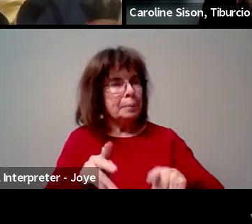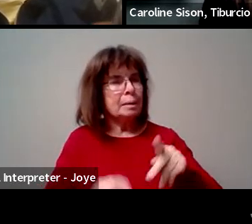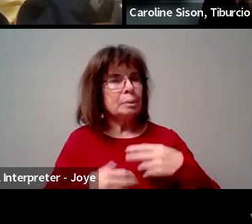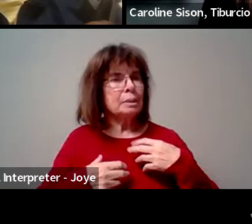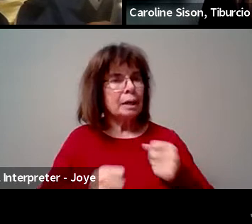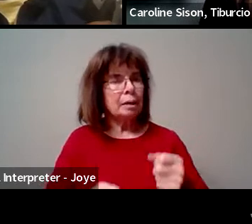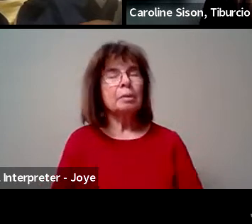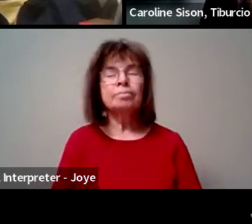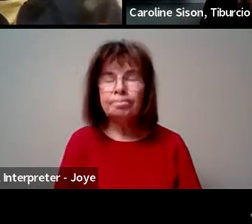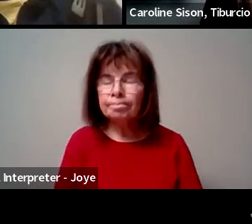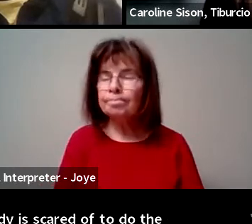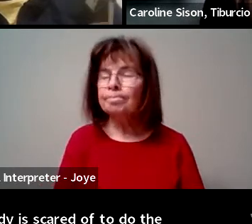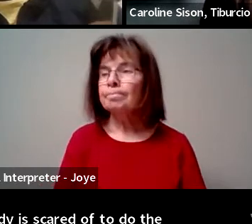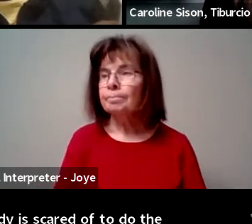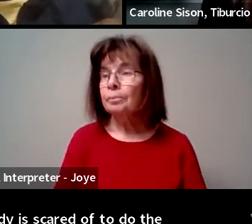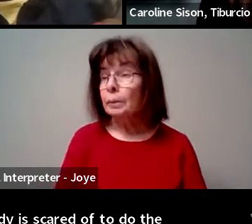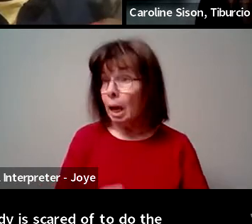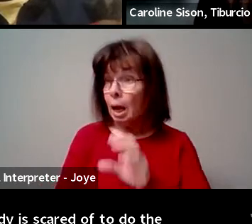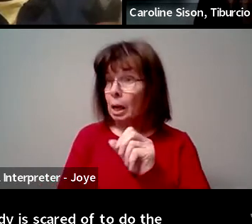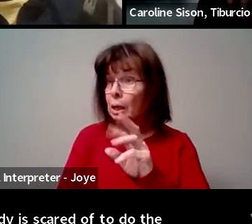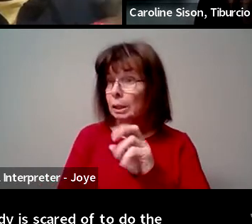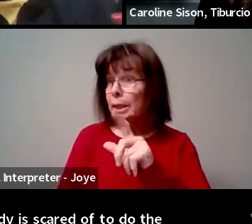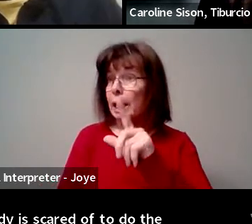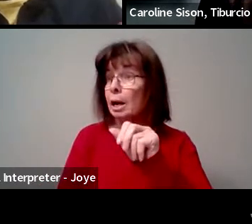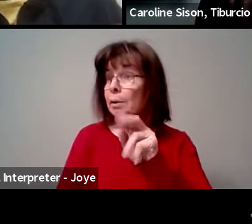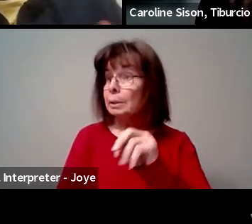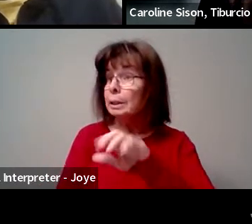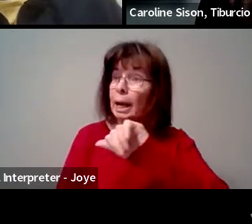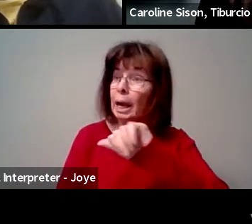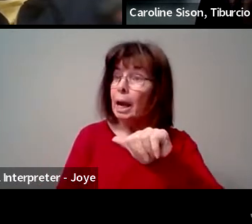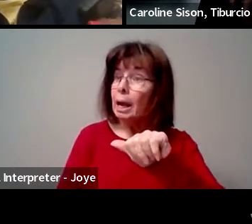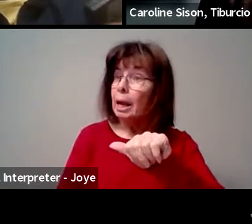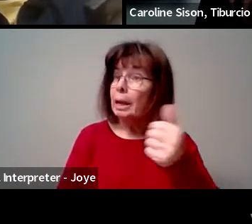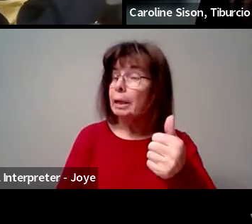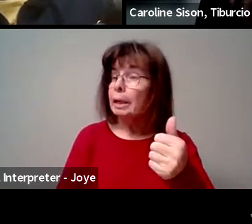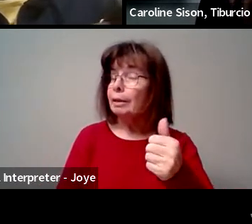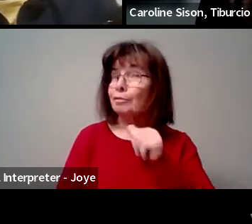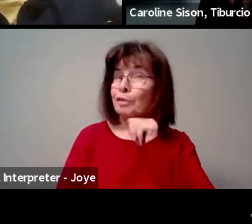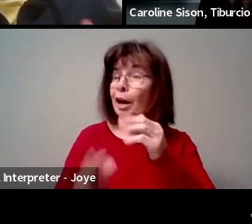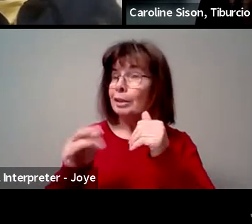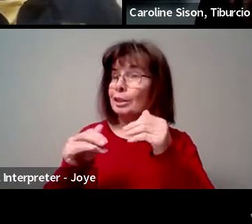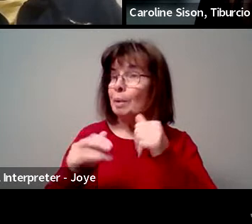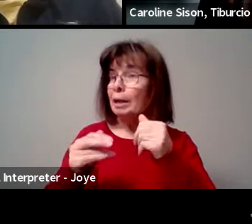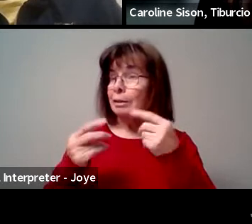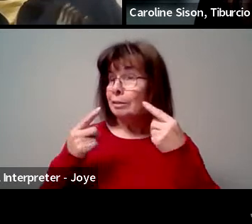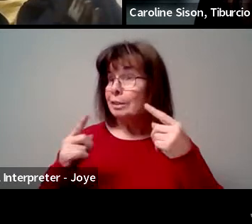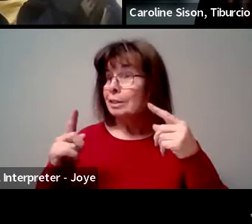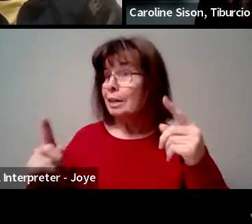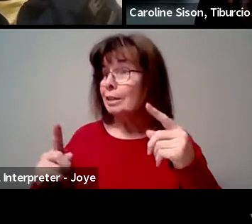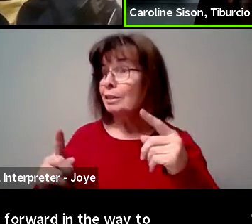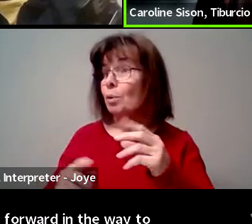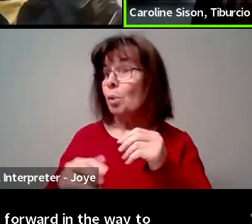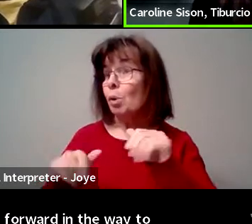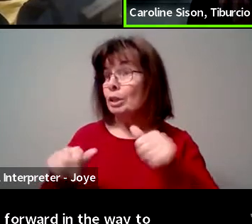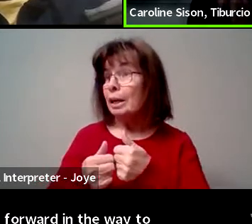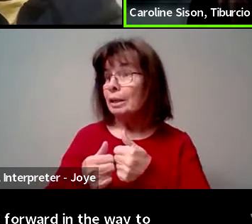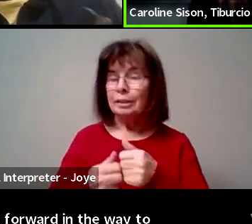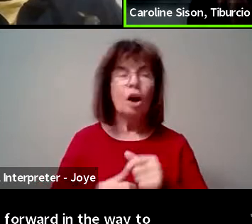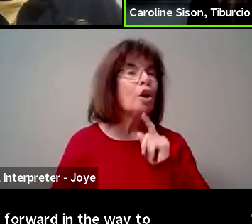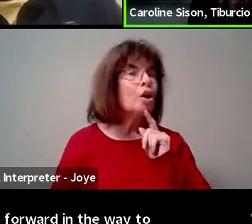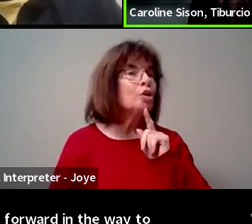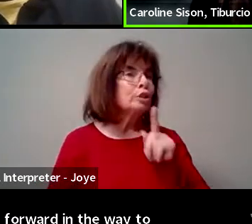Great. And Caroline, any unexpected successes and challenges over at the Tiburcio Vasquez?